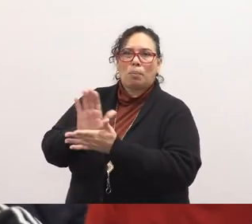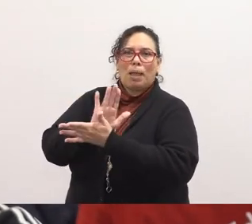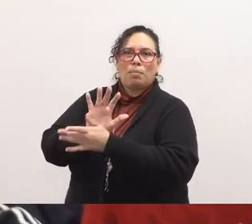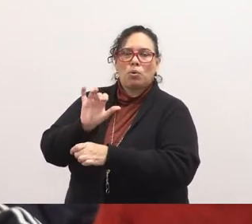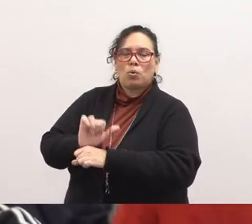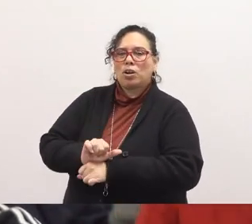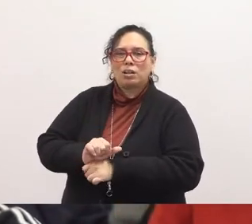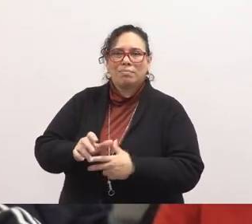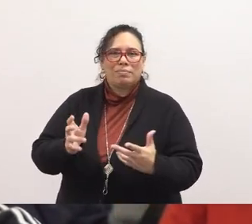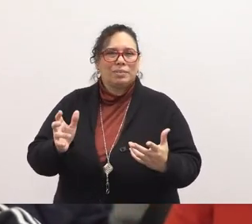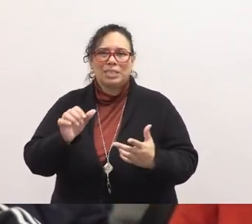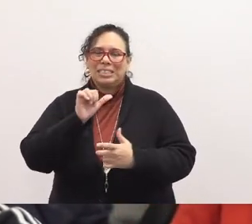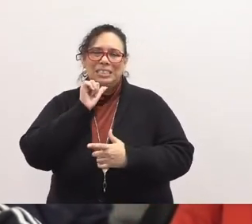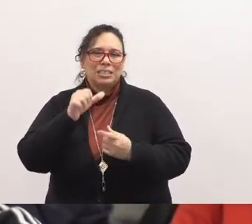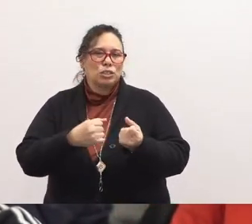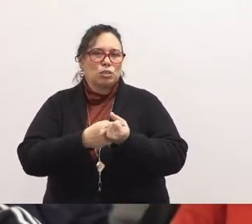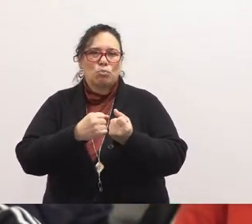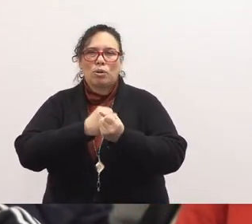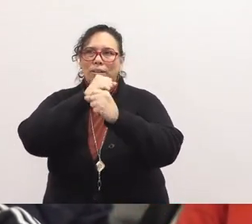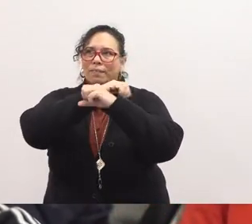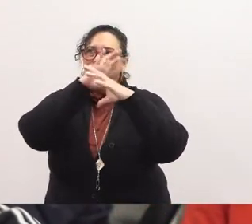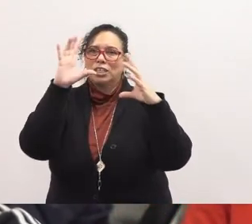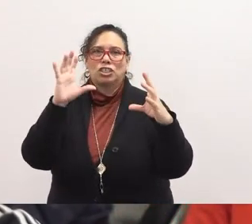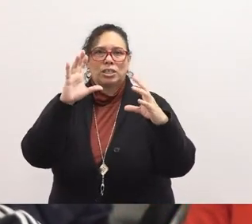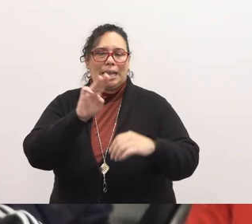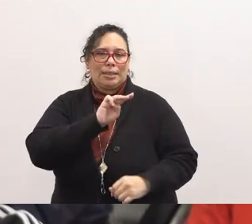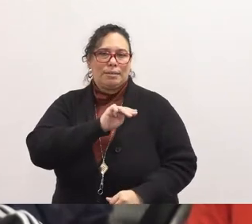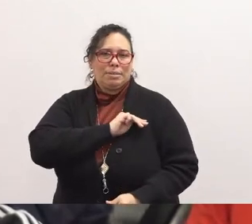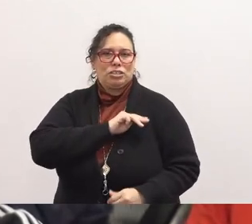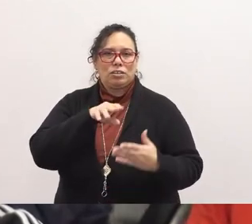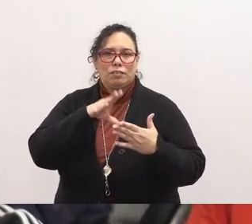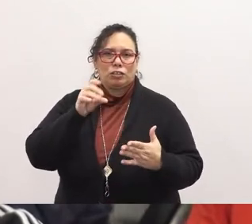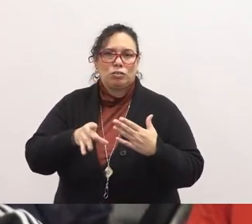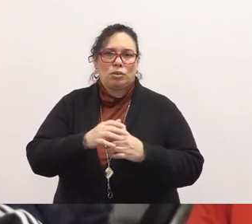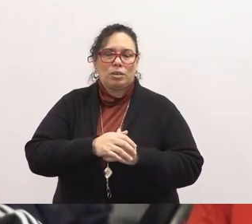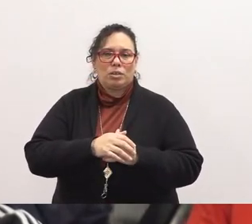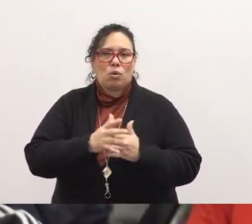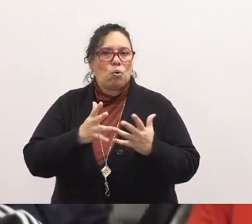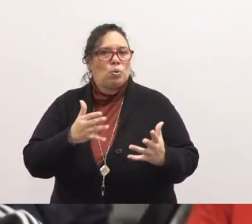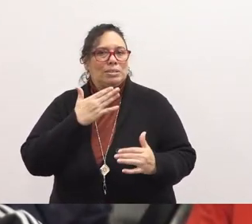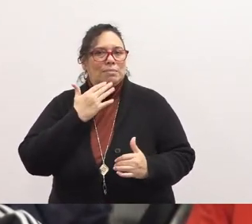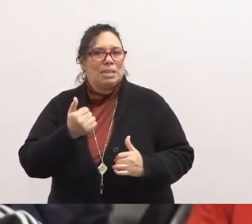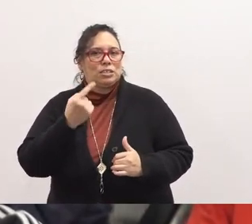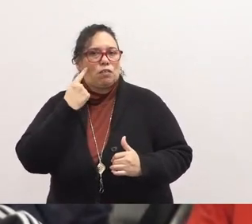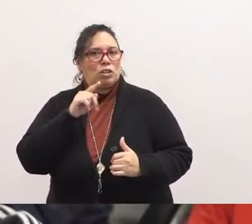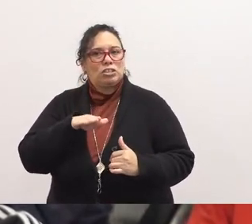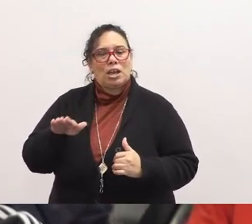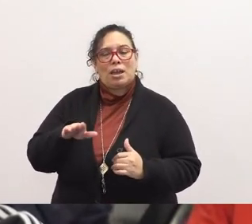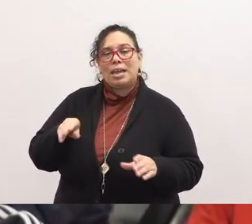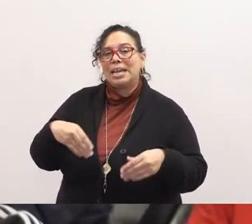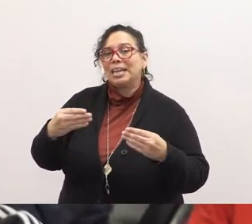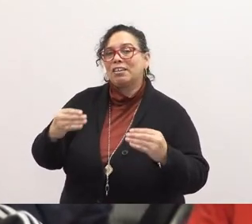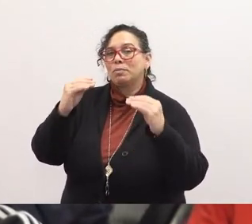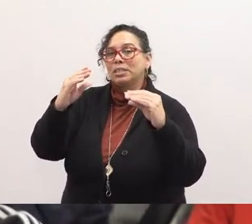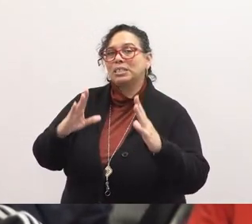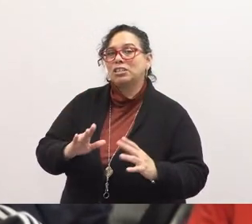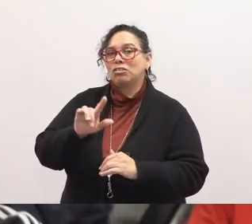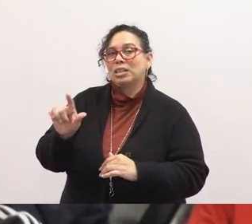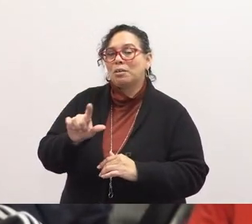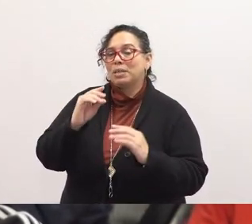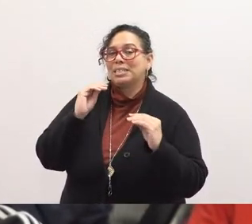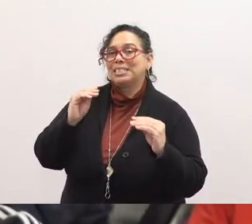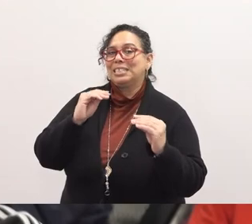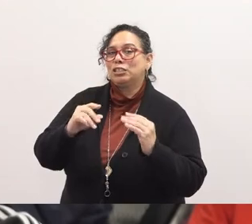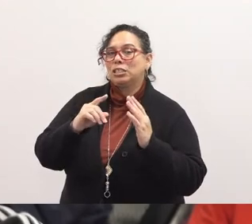support the mission and vision for our students. What is best for the child in the chair? Give them a teacher librarian who teaches